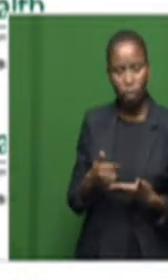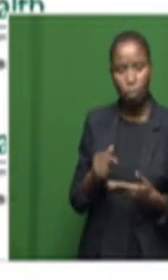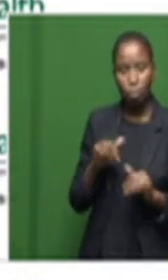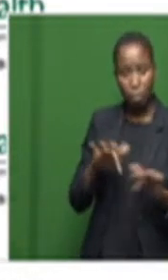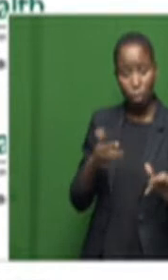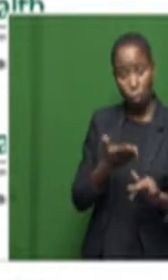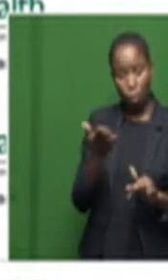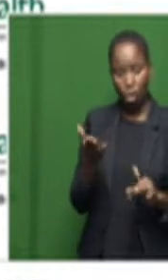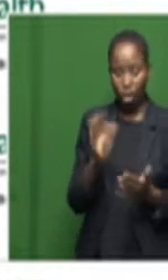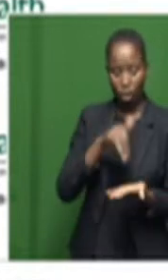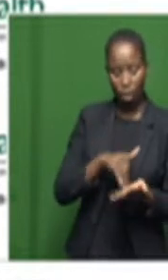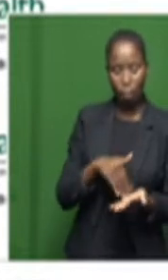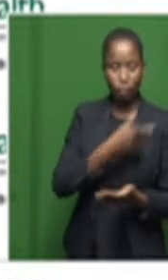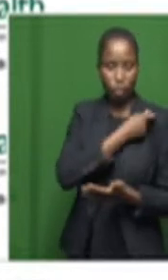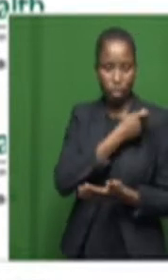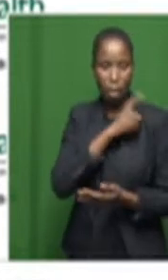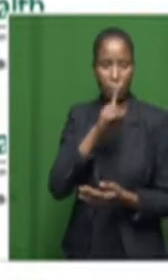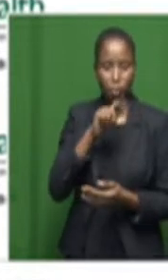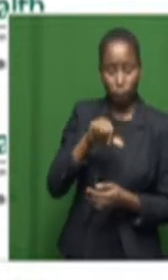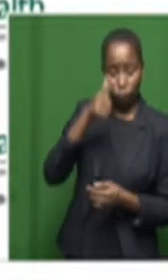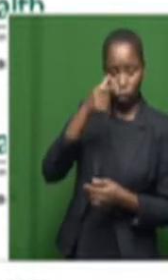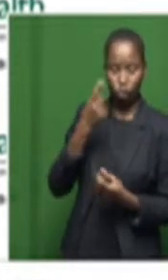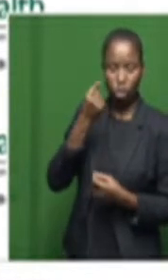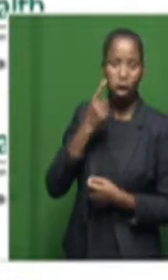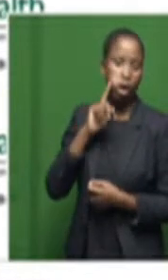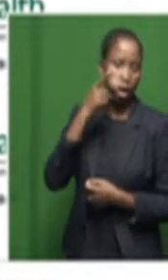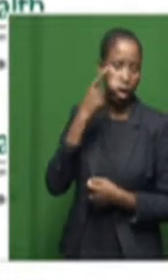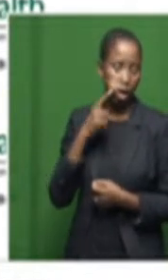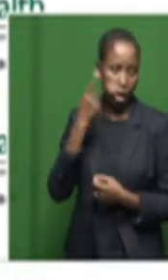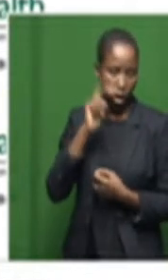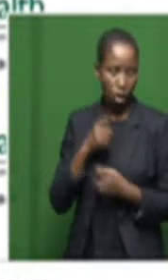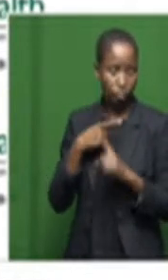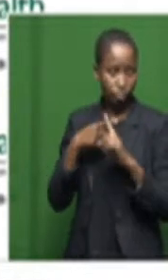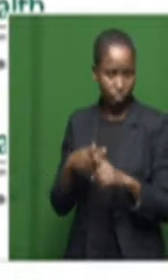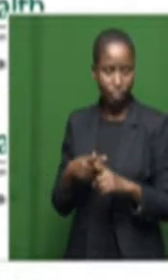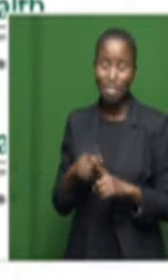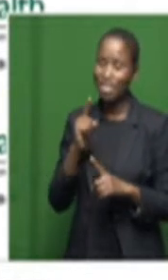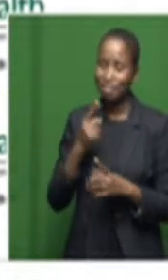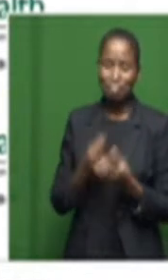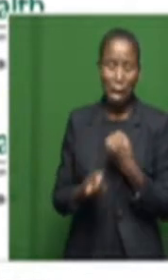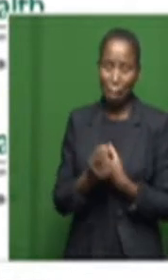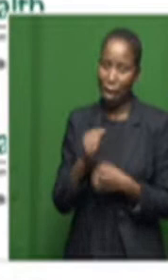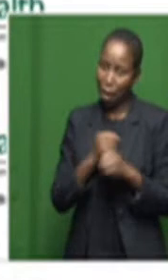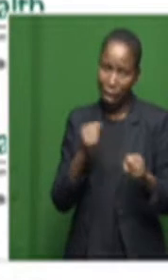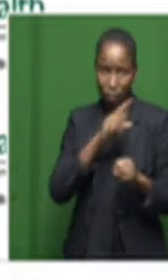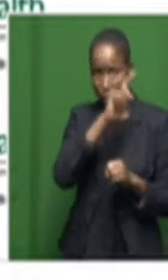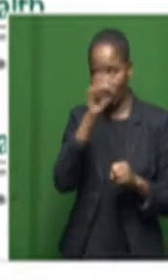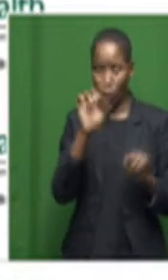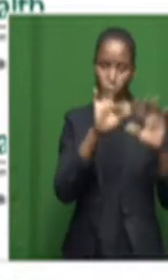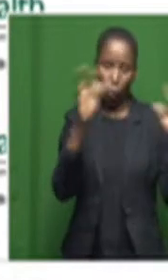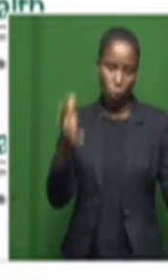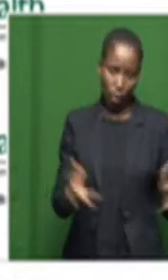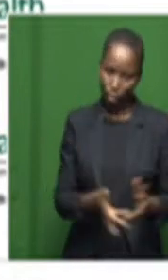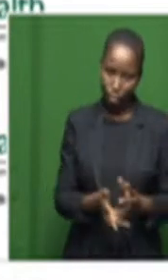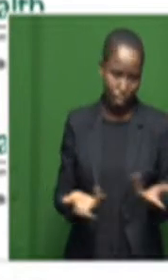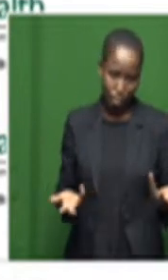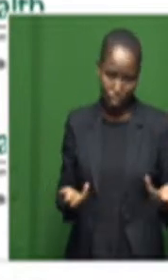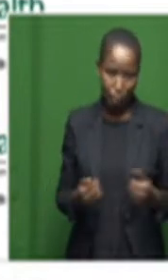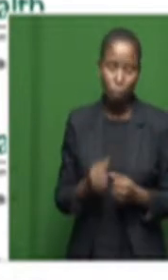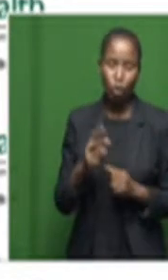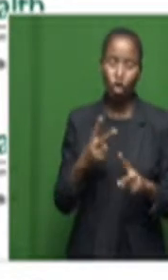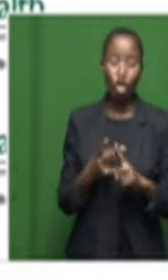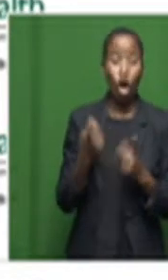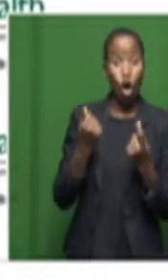who comes for vaccination first to do a COVID test, that is not done anywhere in the world. It's not really cost